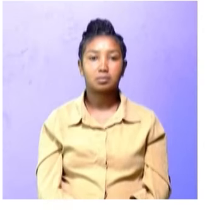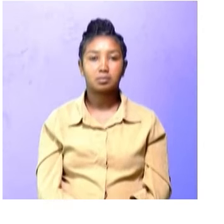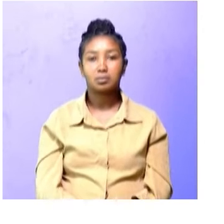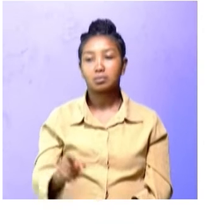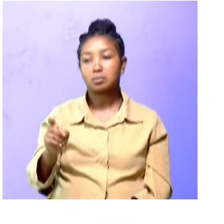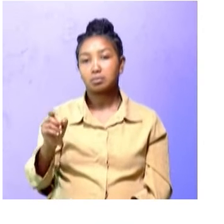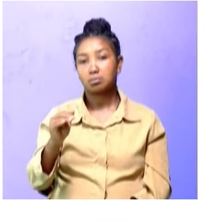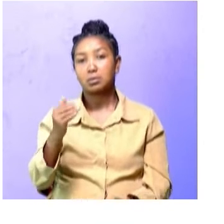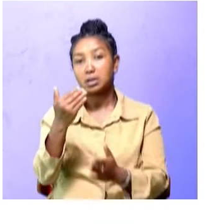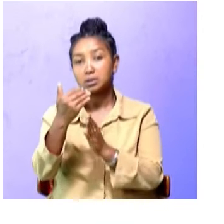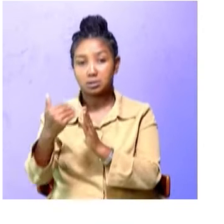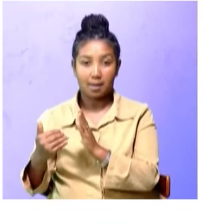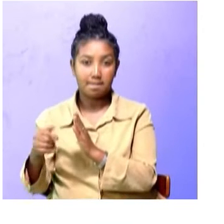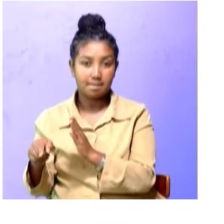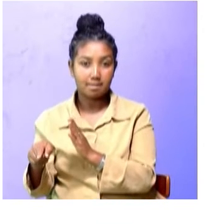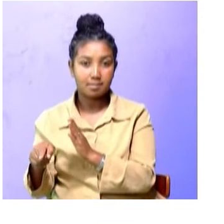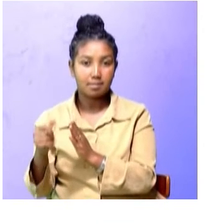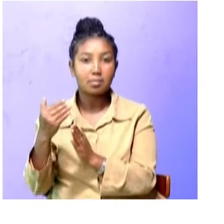Some